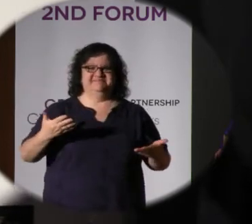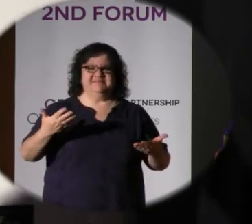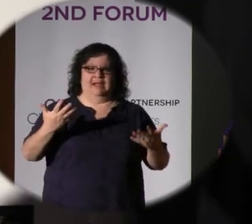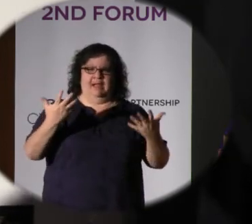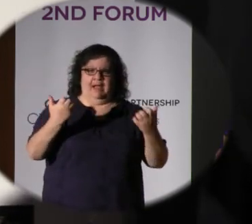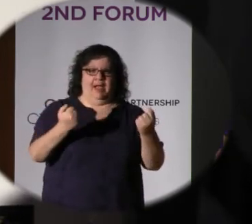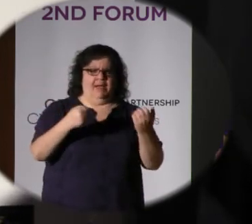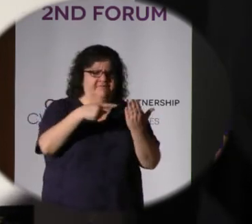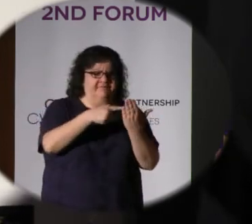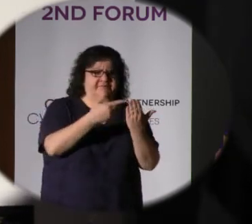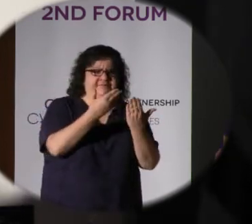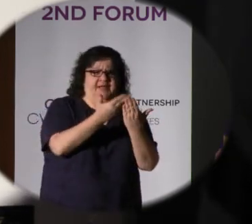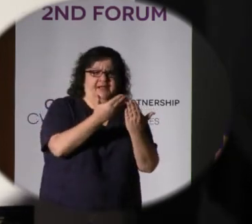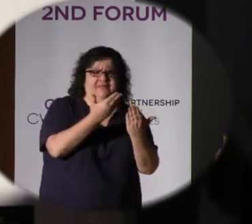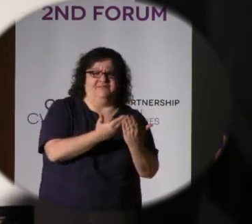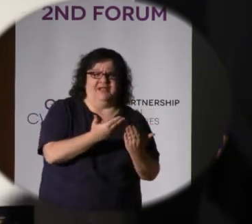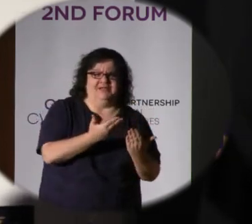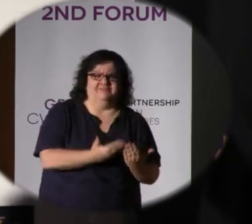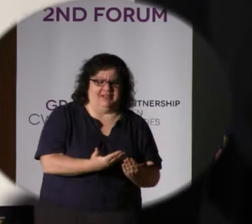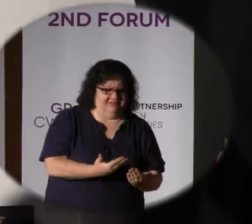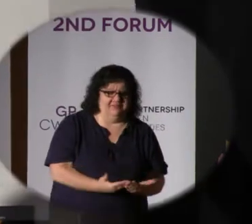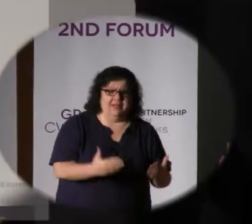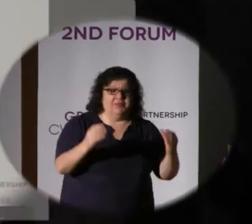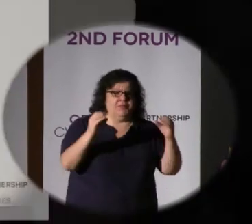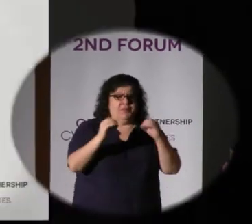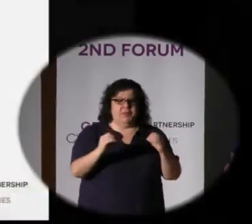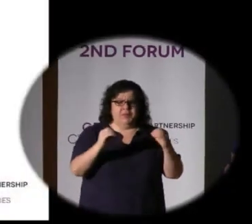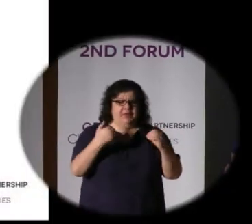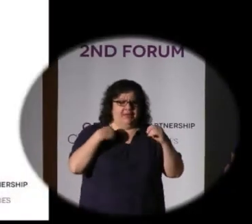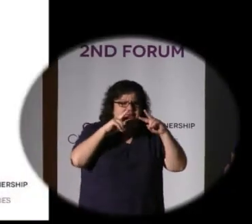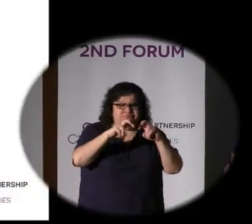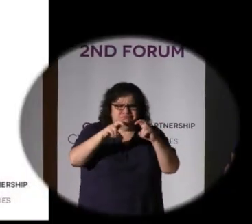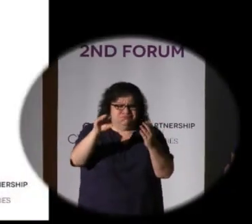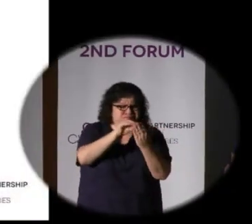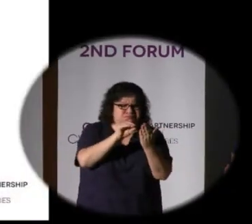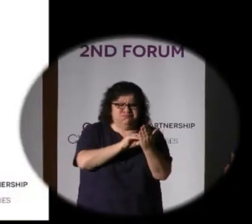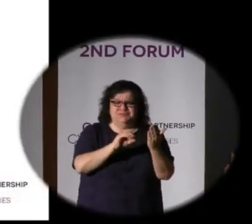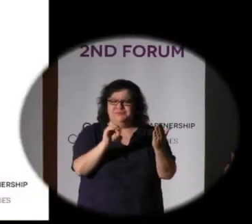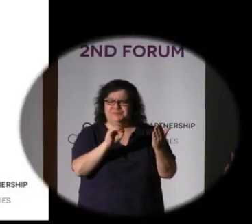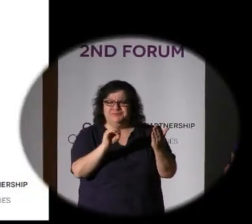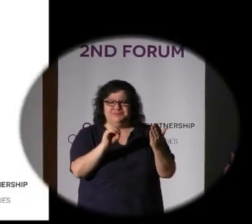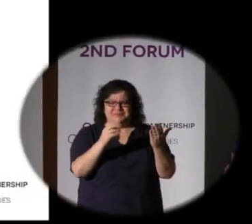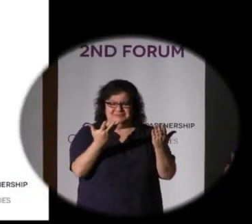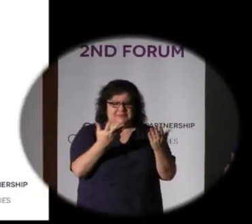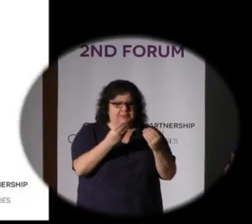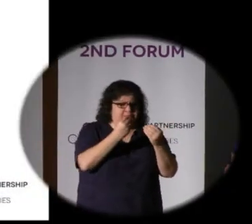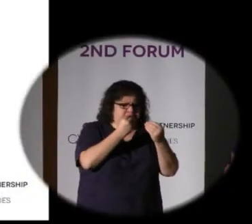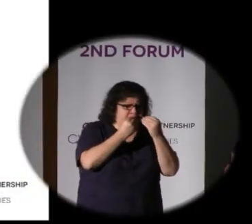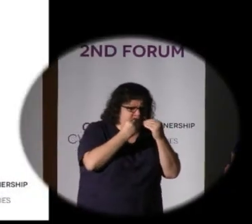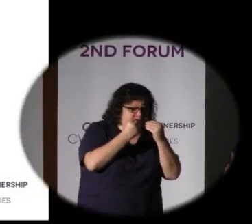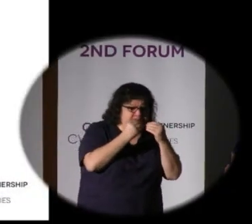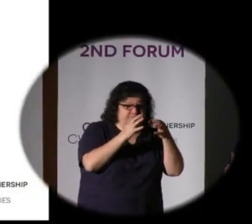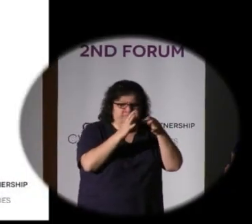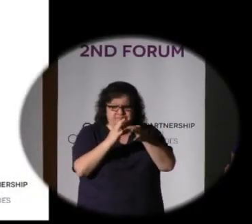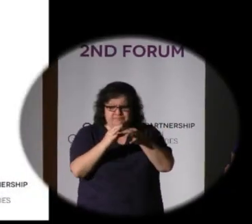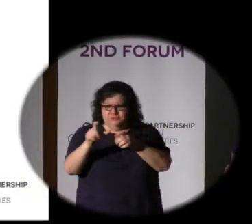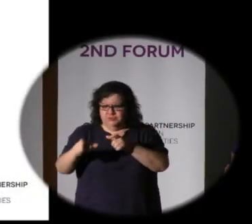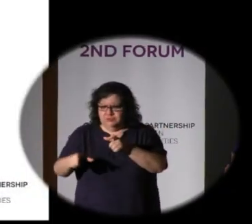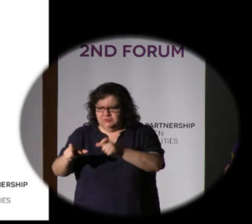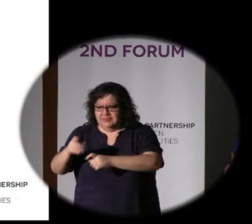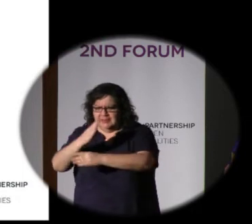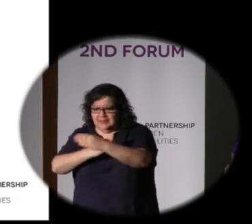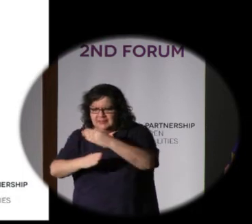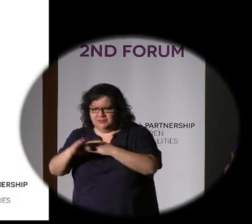very inextricable links between nutrition and children with disabilities. So I'm pleased to say, on the next slide, that we've actually